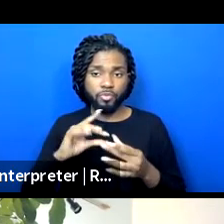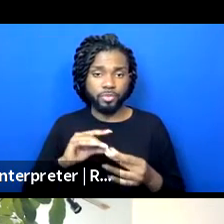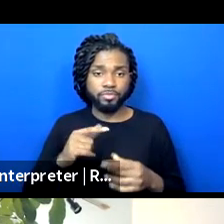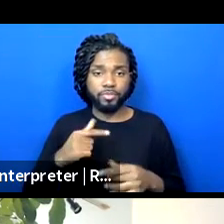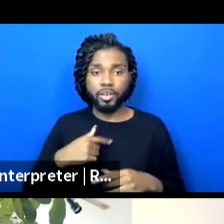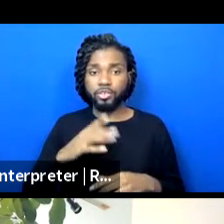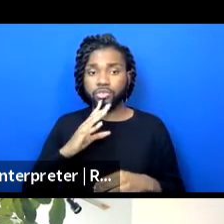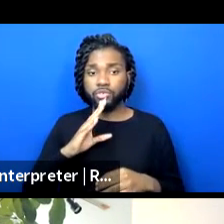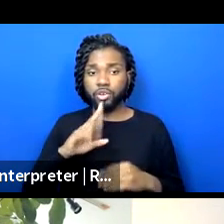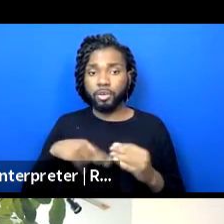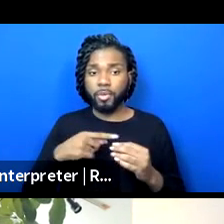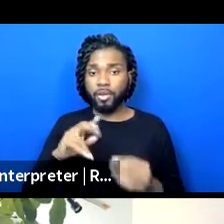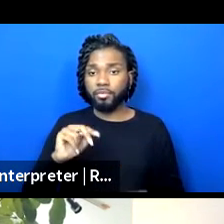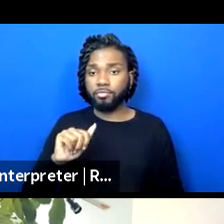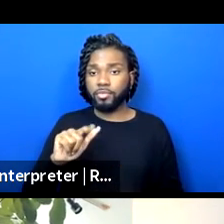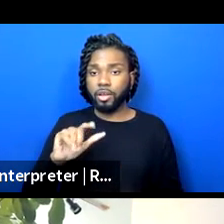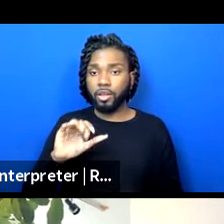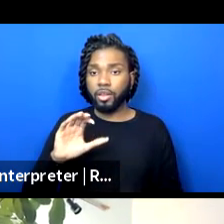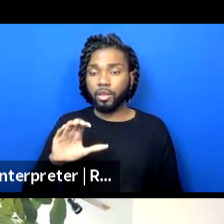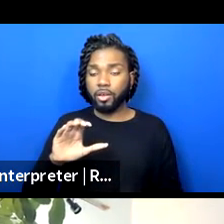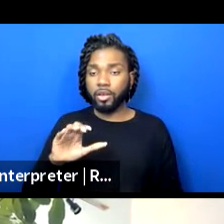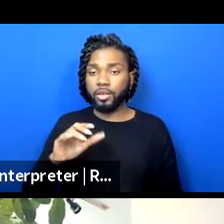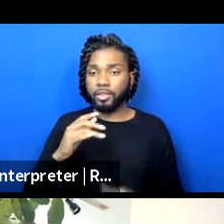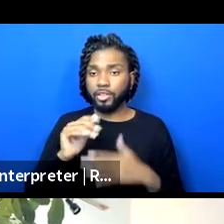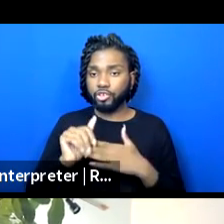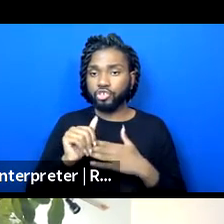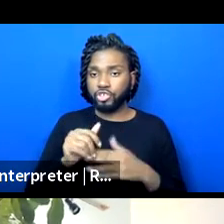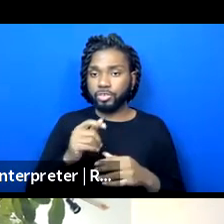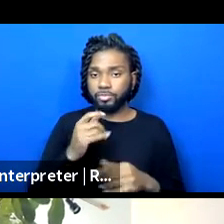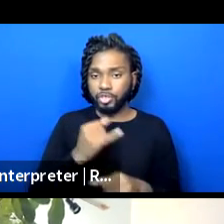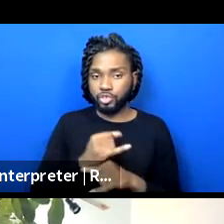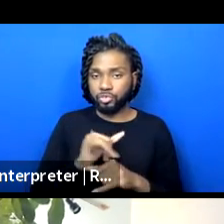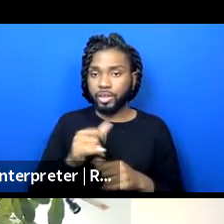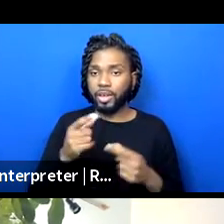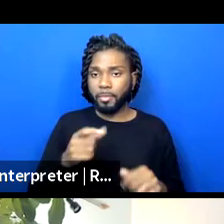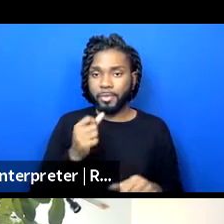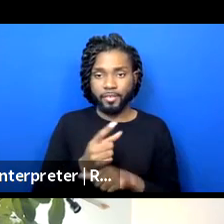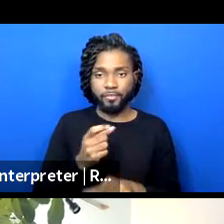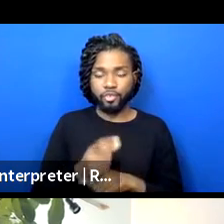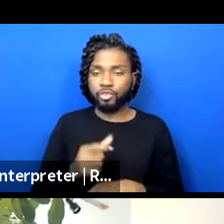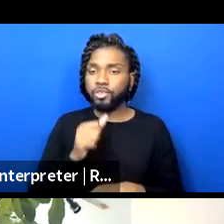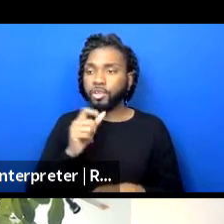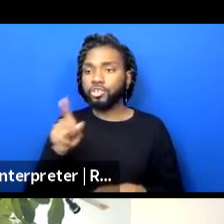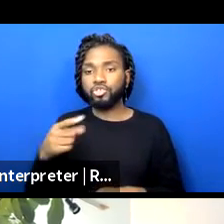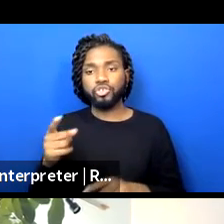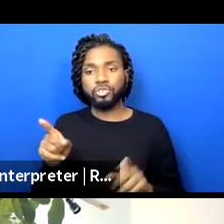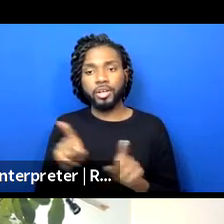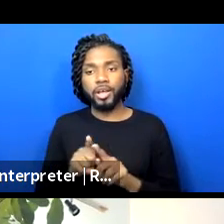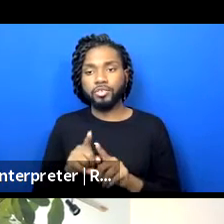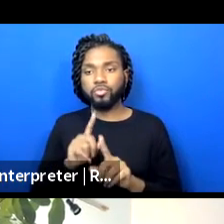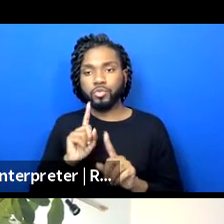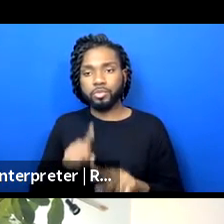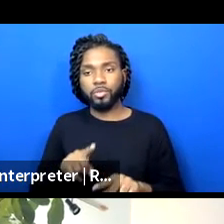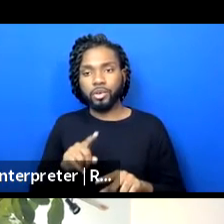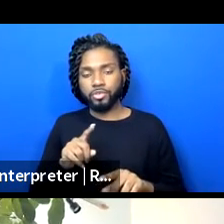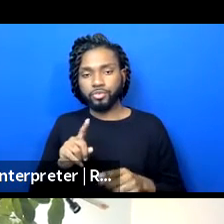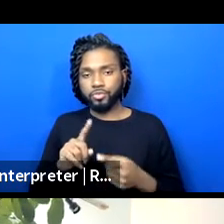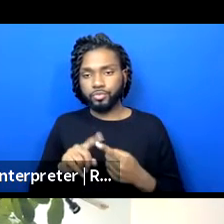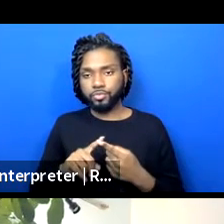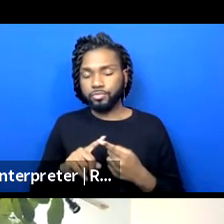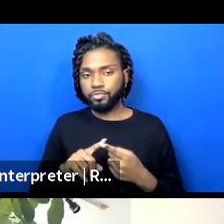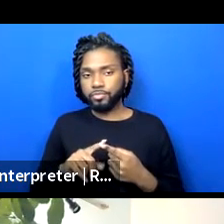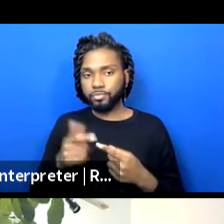NALAC Leadership Institute that happens every single year, not just as a response to